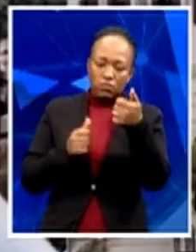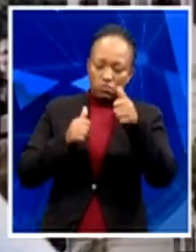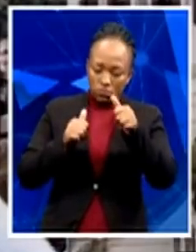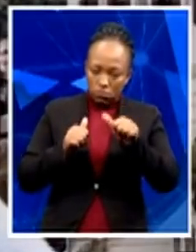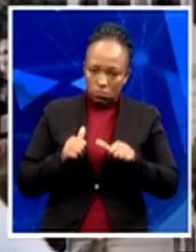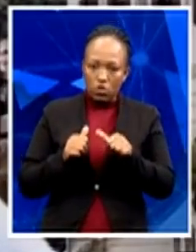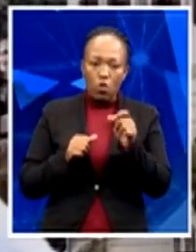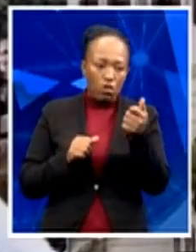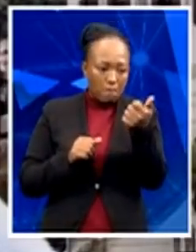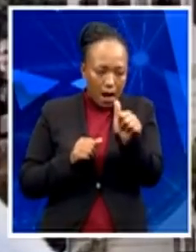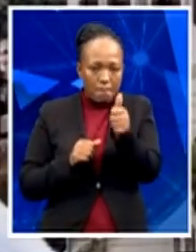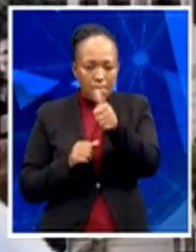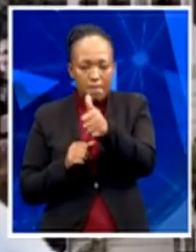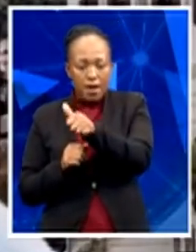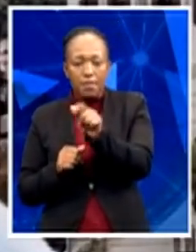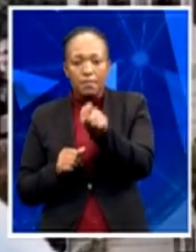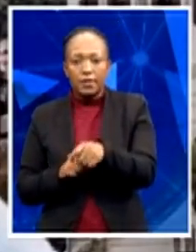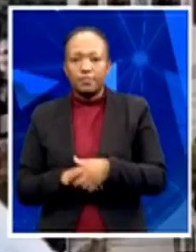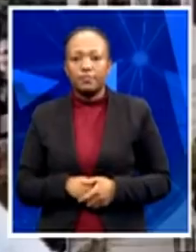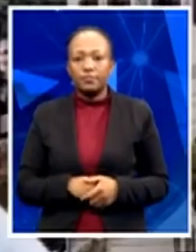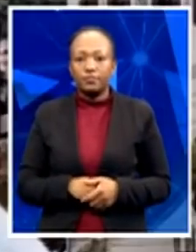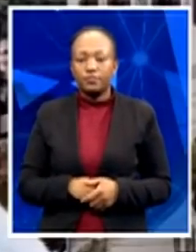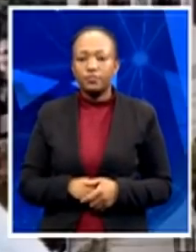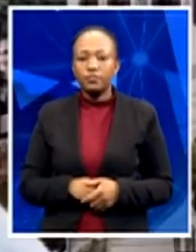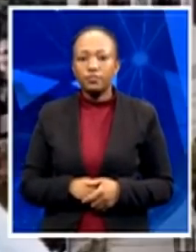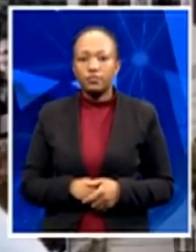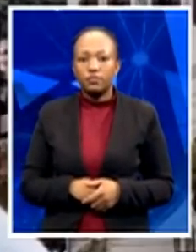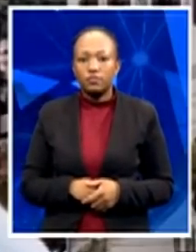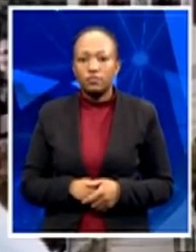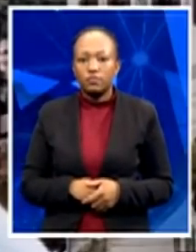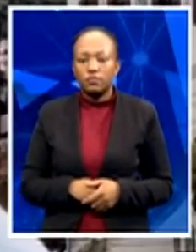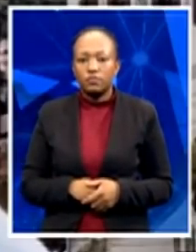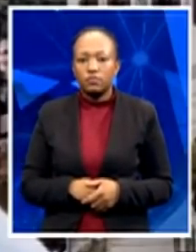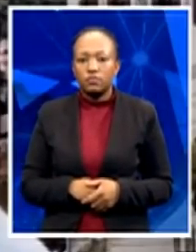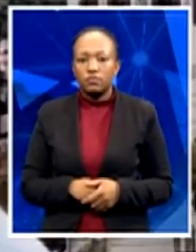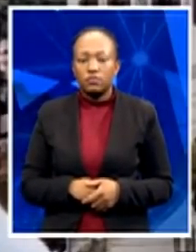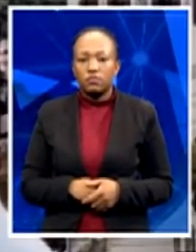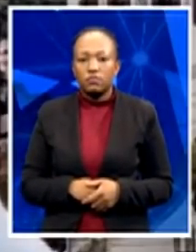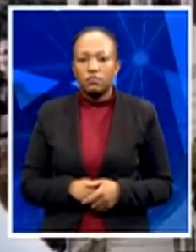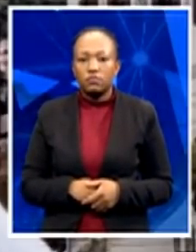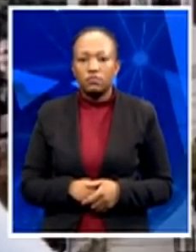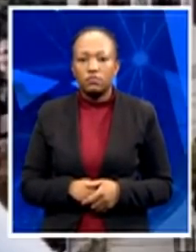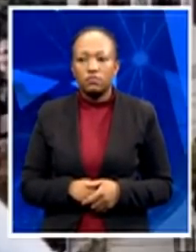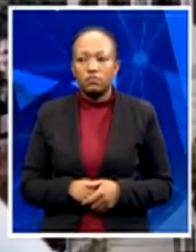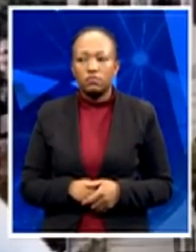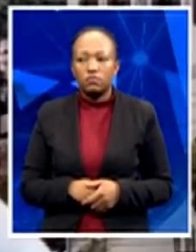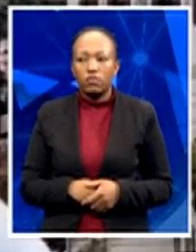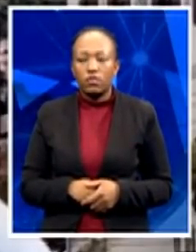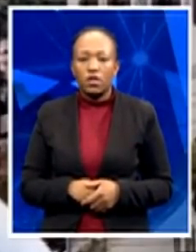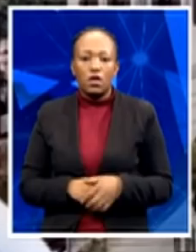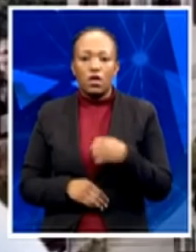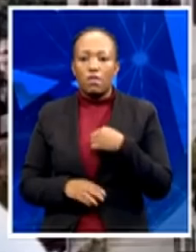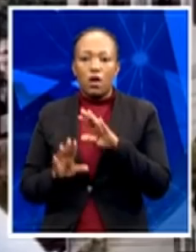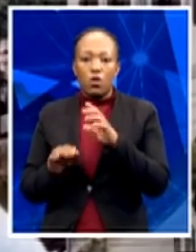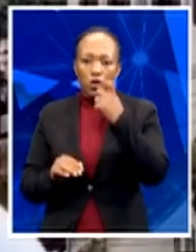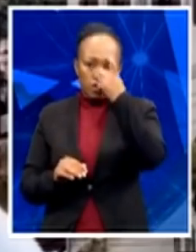greatest respect to the acting minister Ngubane, I don't think she will be able to answer the questions on digital vibes. That's why,